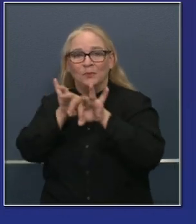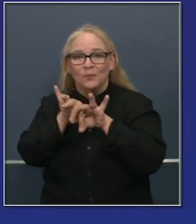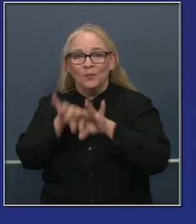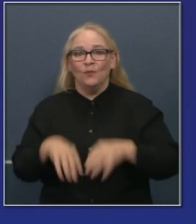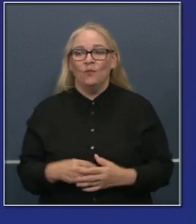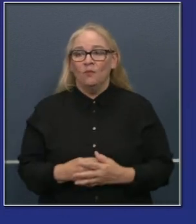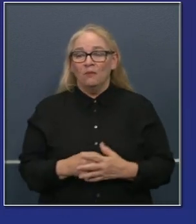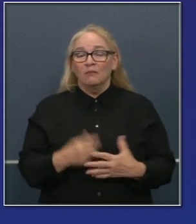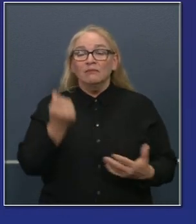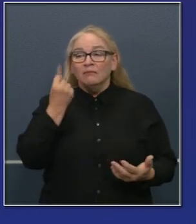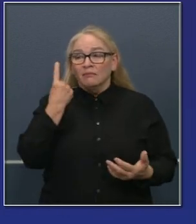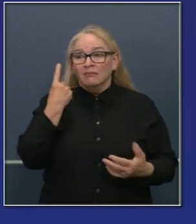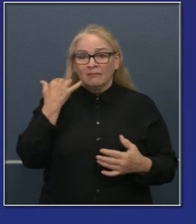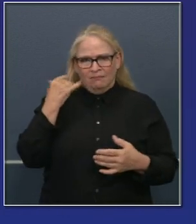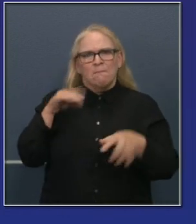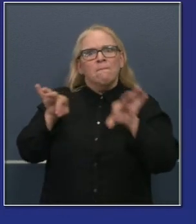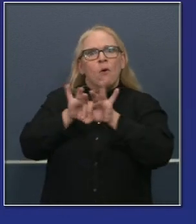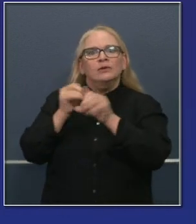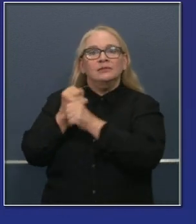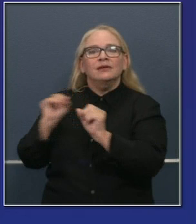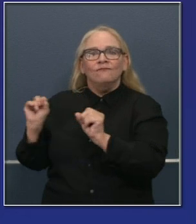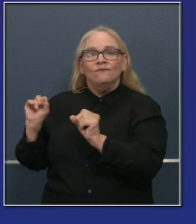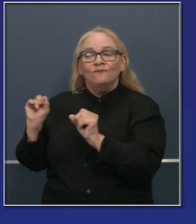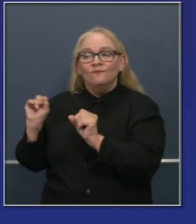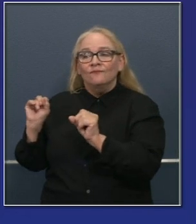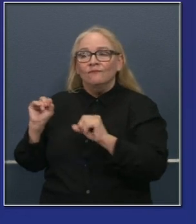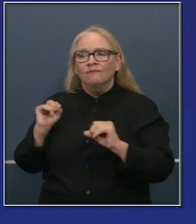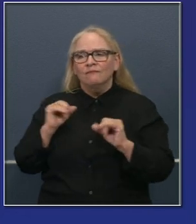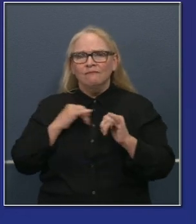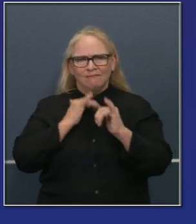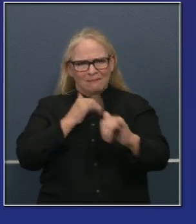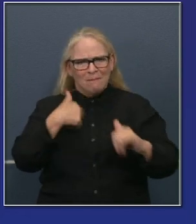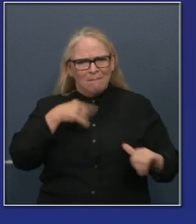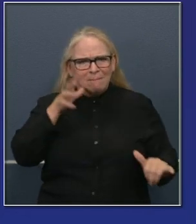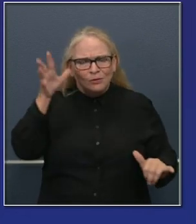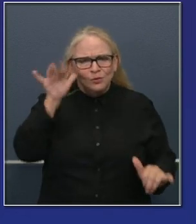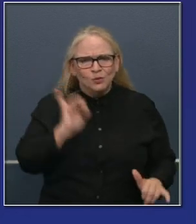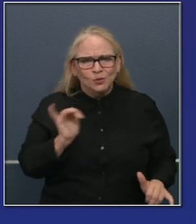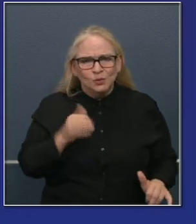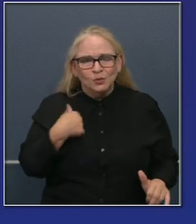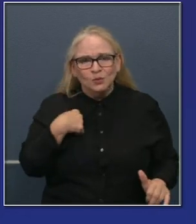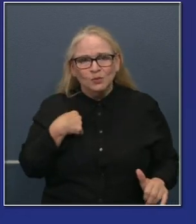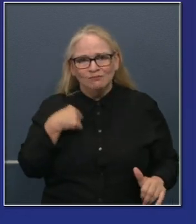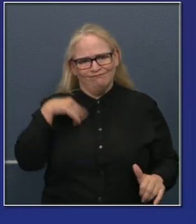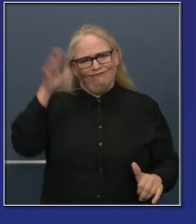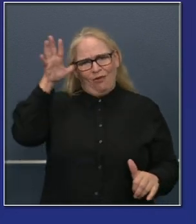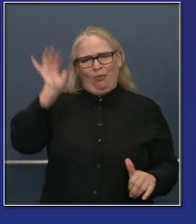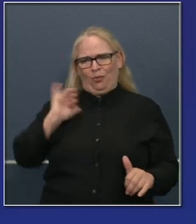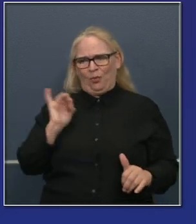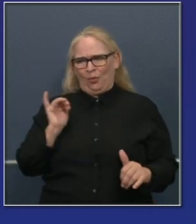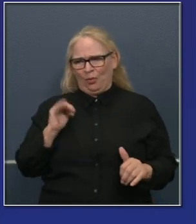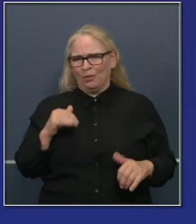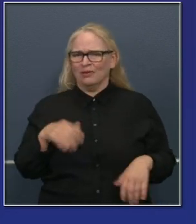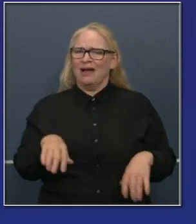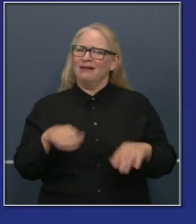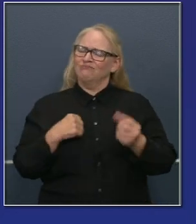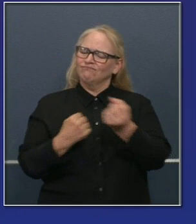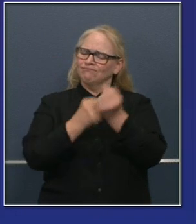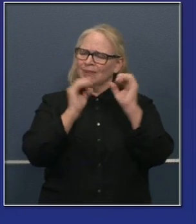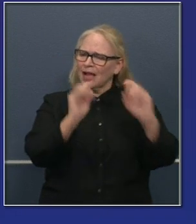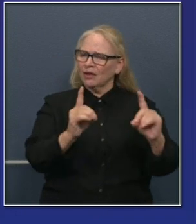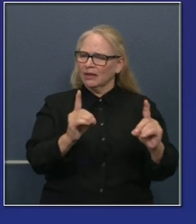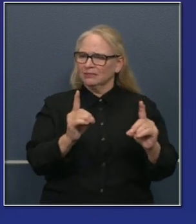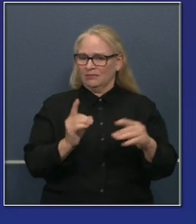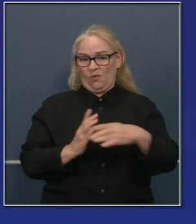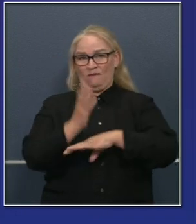parent, I believe that as someone that has a responsibility to help support the education of 6+ million kids in the state